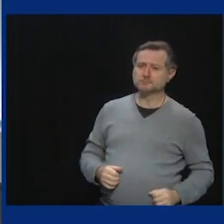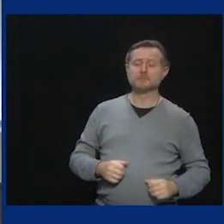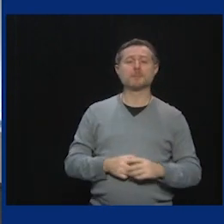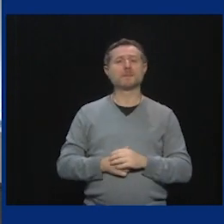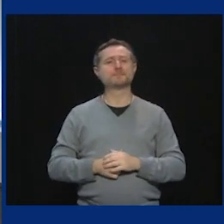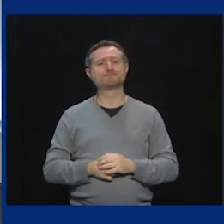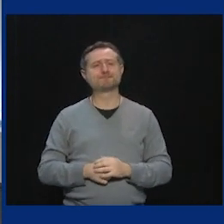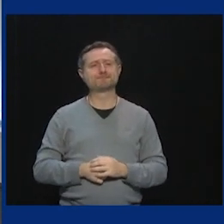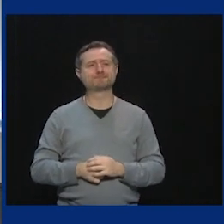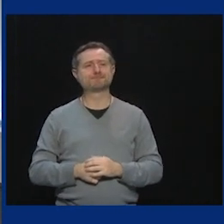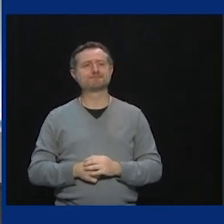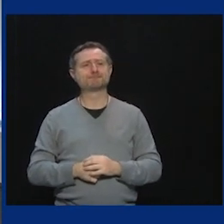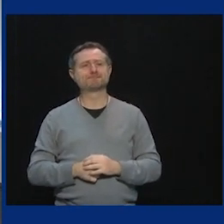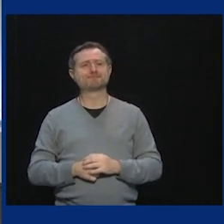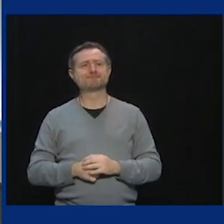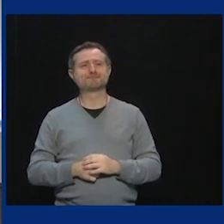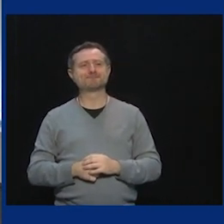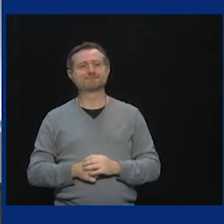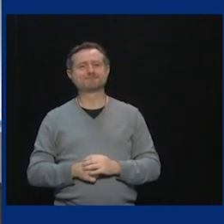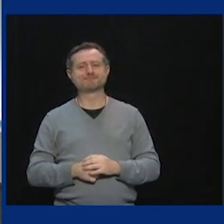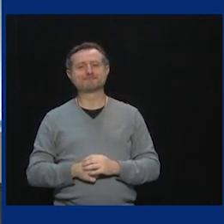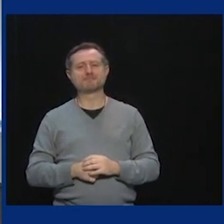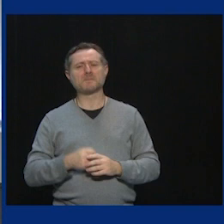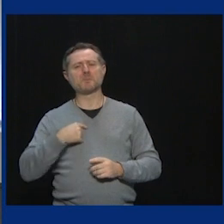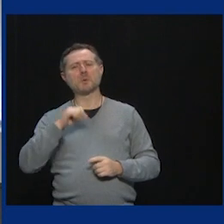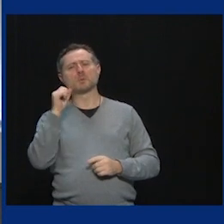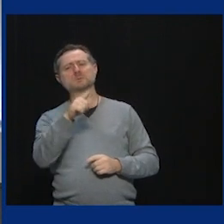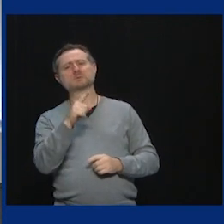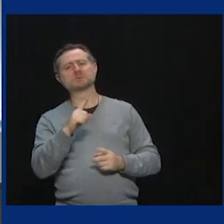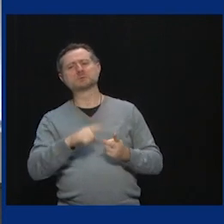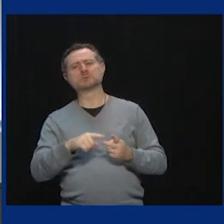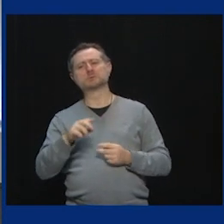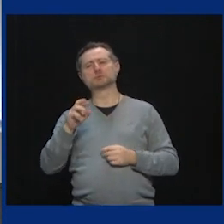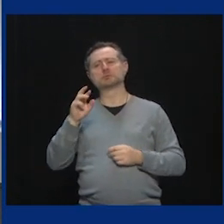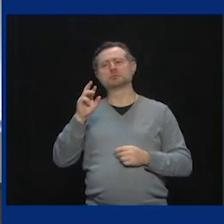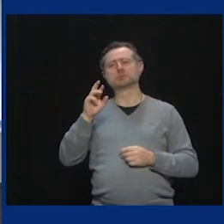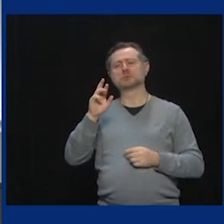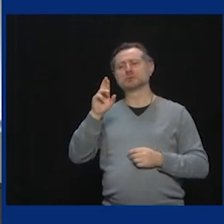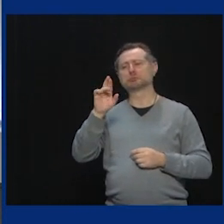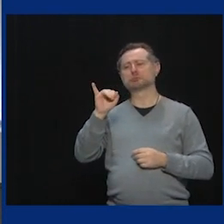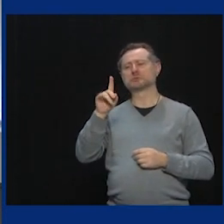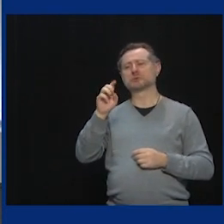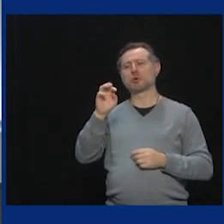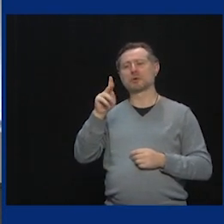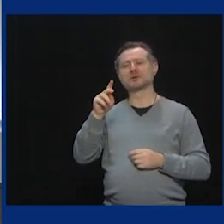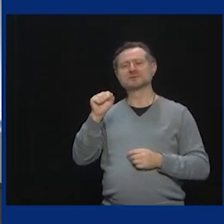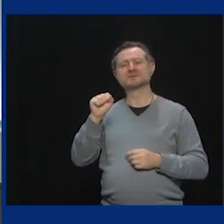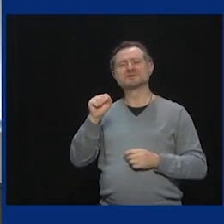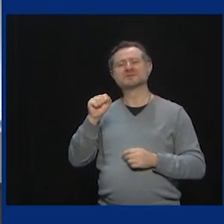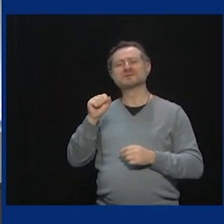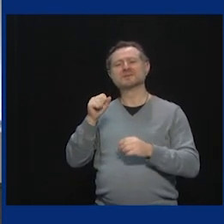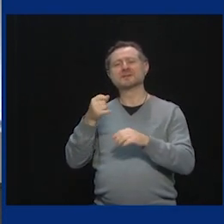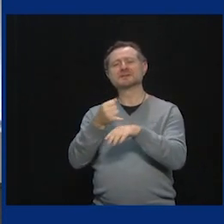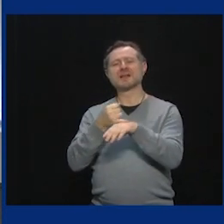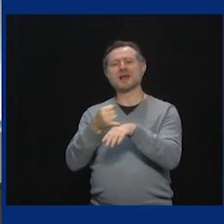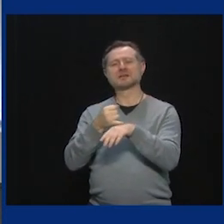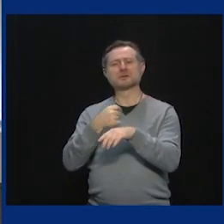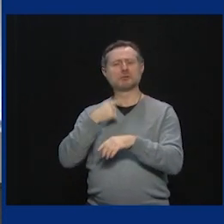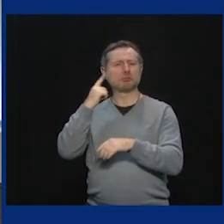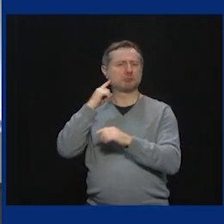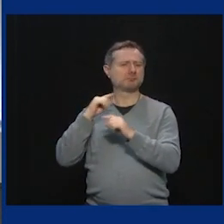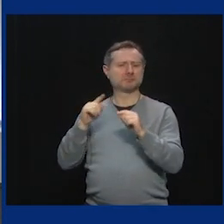I have a question on Rikers. We learned that Mike Gianaris and some other state